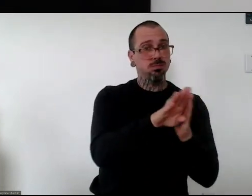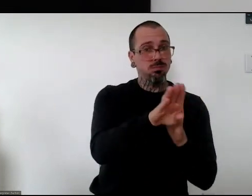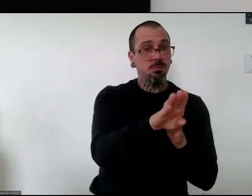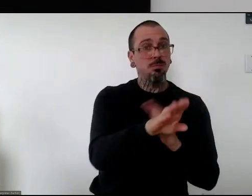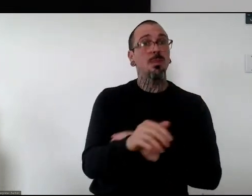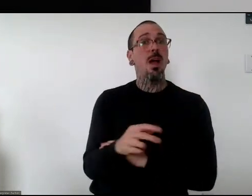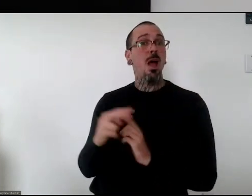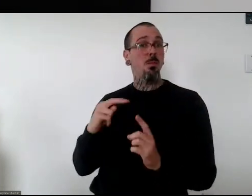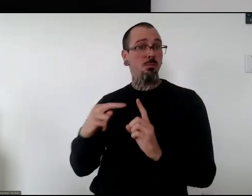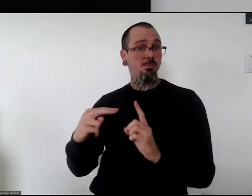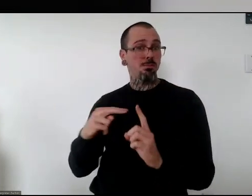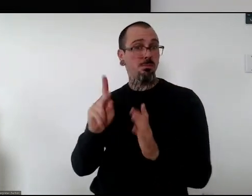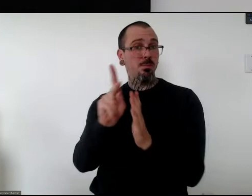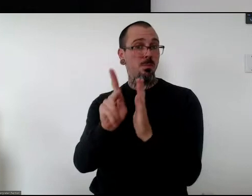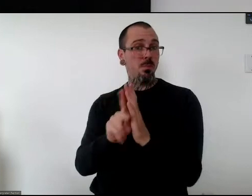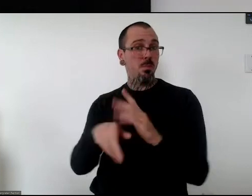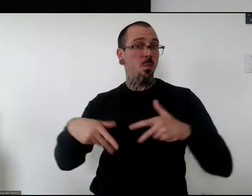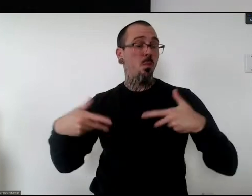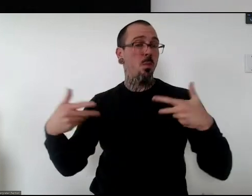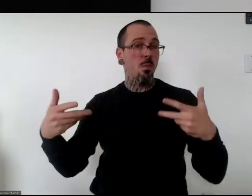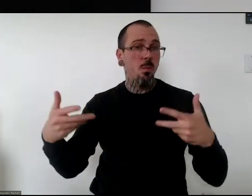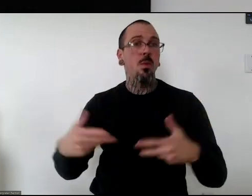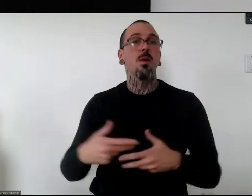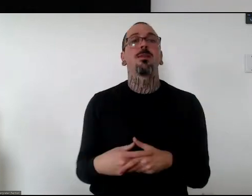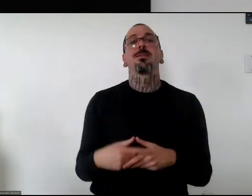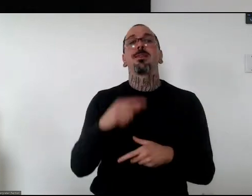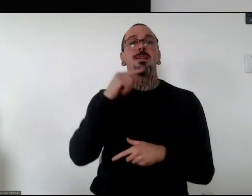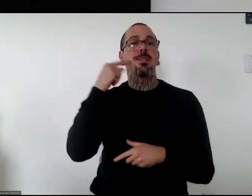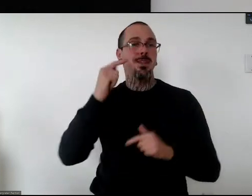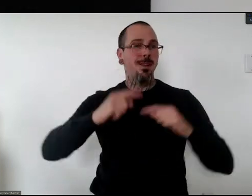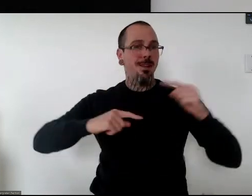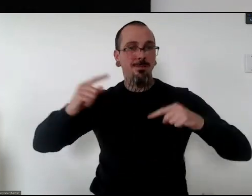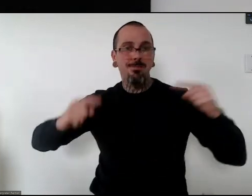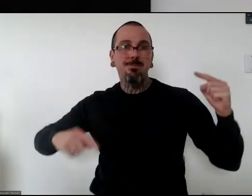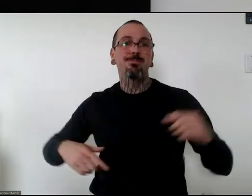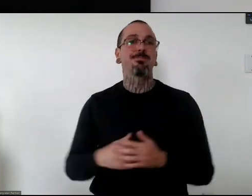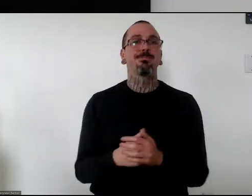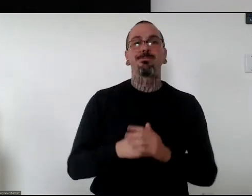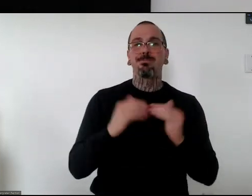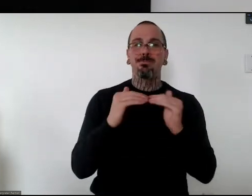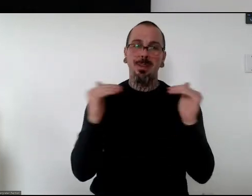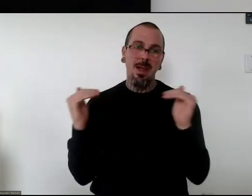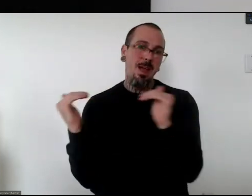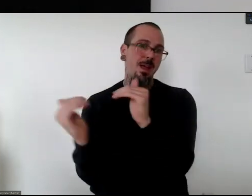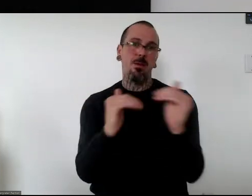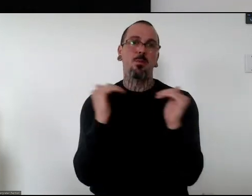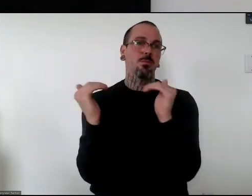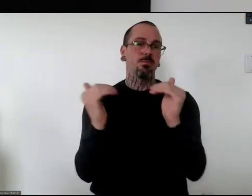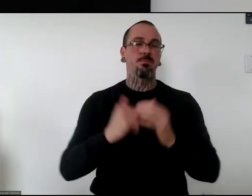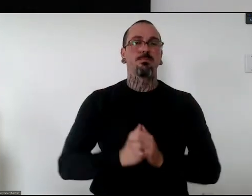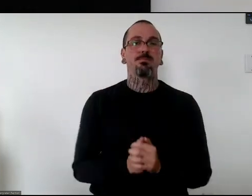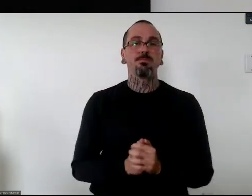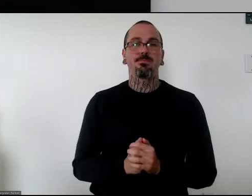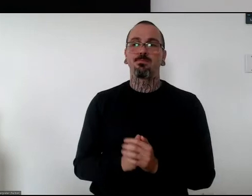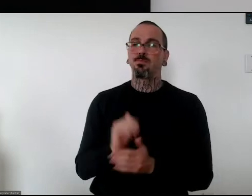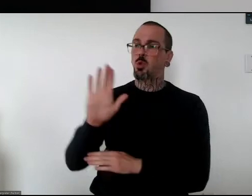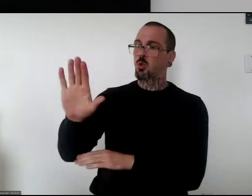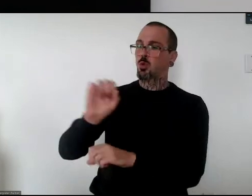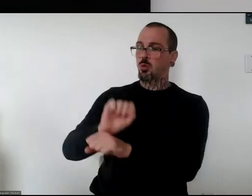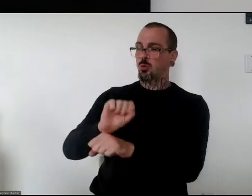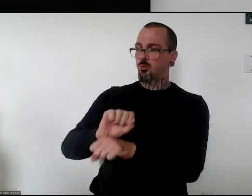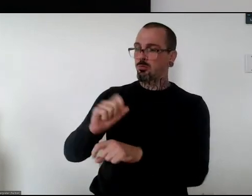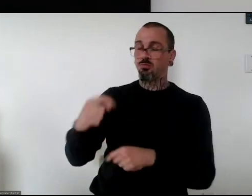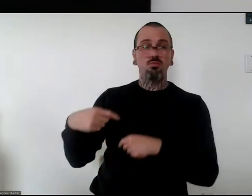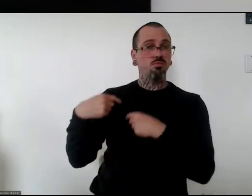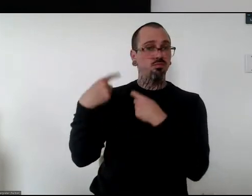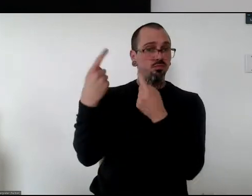equity principles. A portion of Martha's work over the last year has been supporting Violence Prevention Avalon East